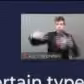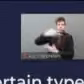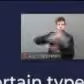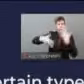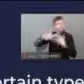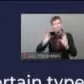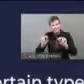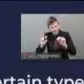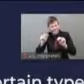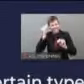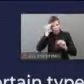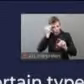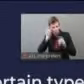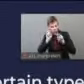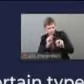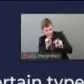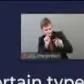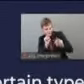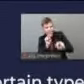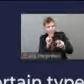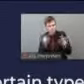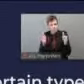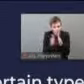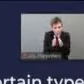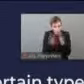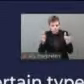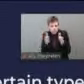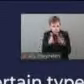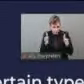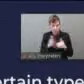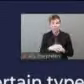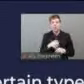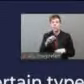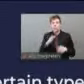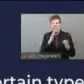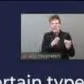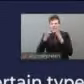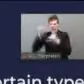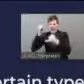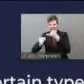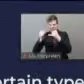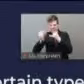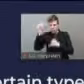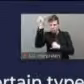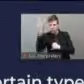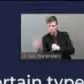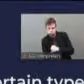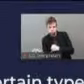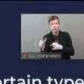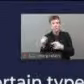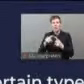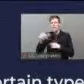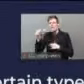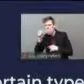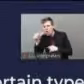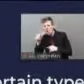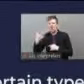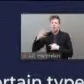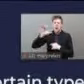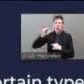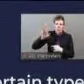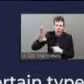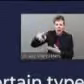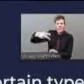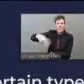take our masks off. Bars and nightclubs closed, every color. All right, today, because we're doing so well,